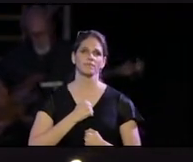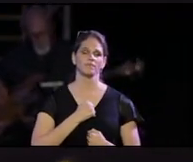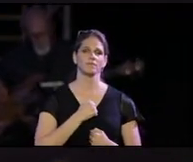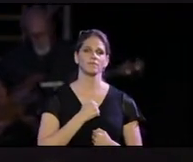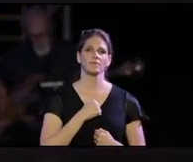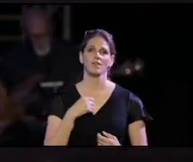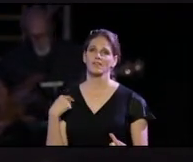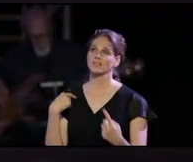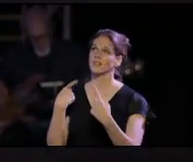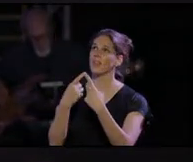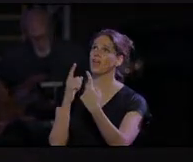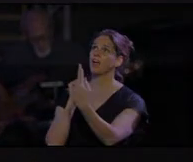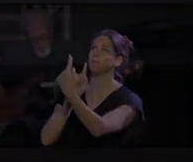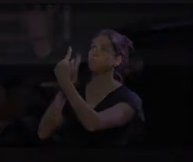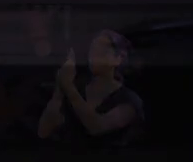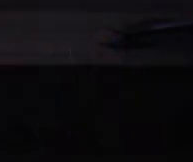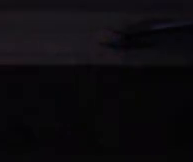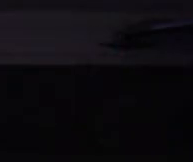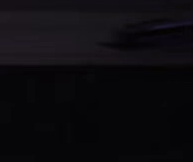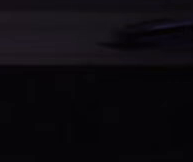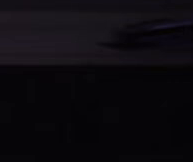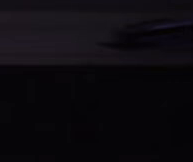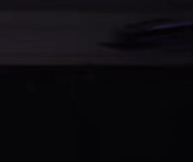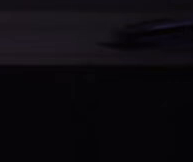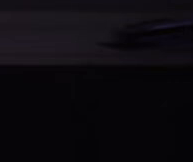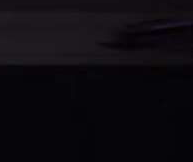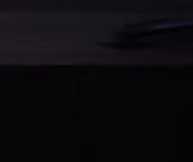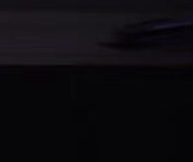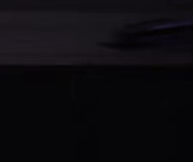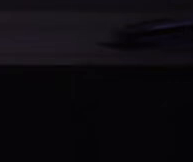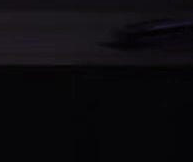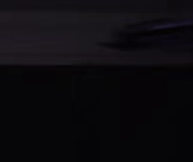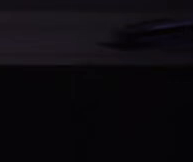tomb till I made.